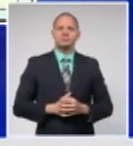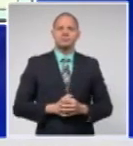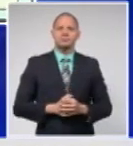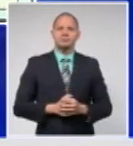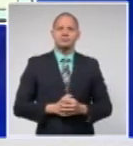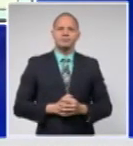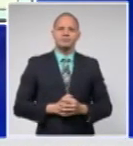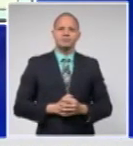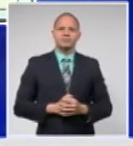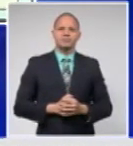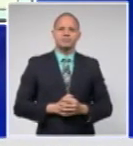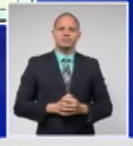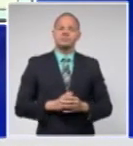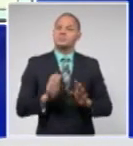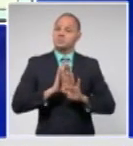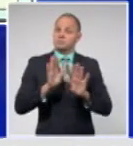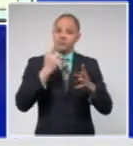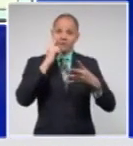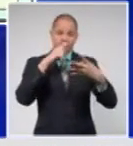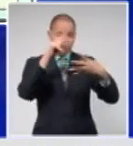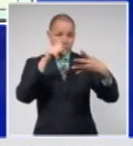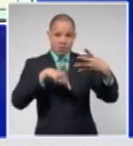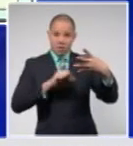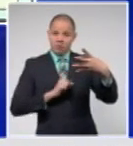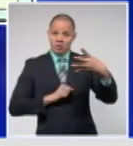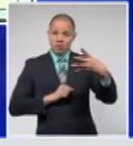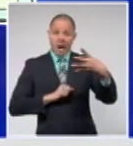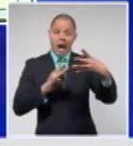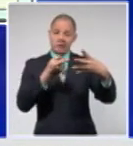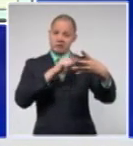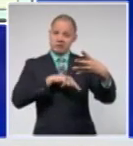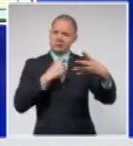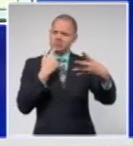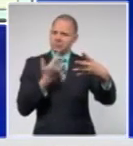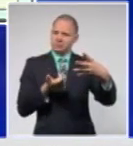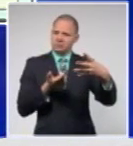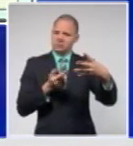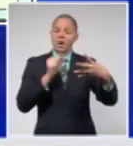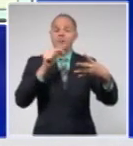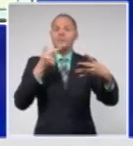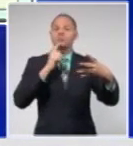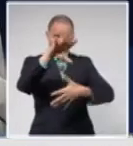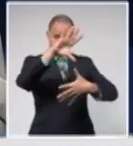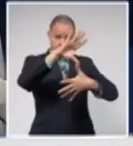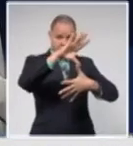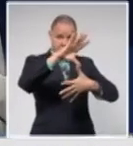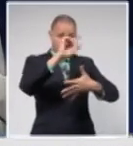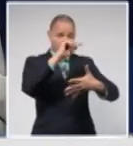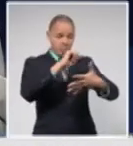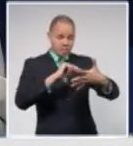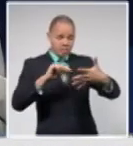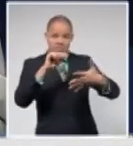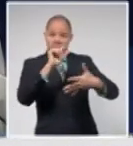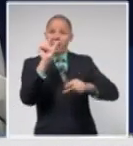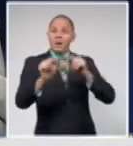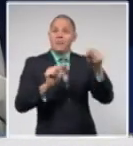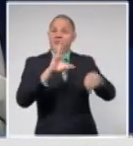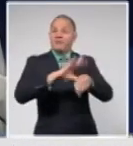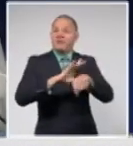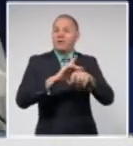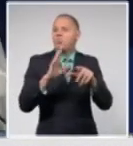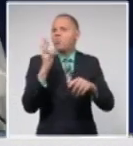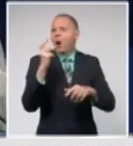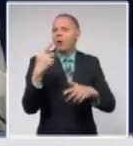order follows Peru, Colombia, Mexico, Argentina, and Chile. That said, the region of